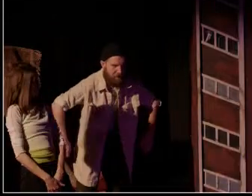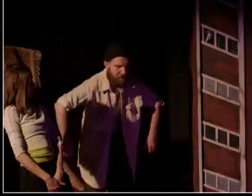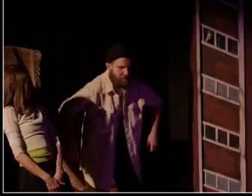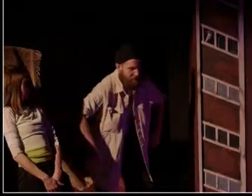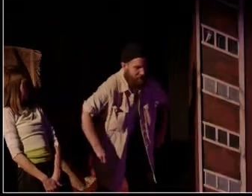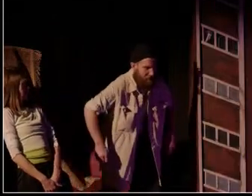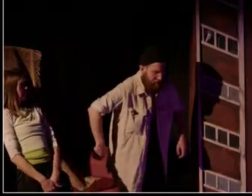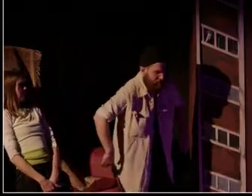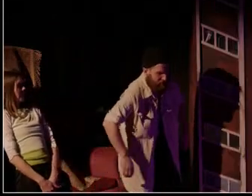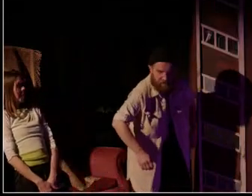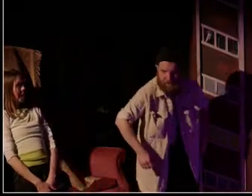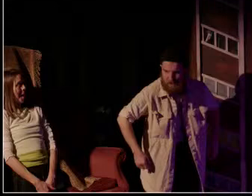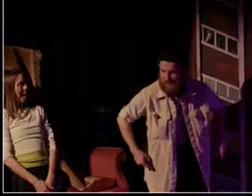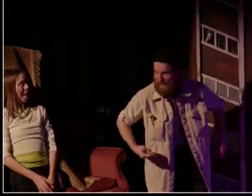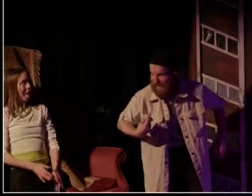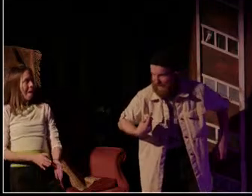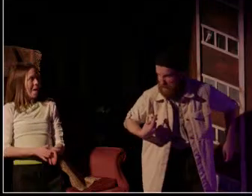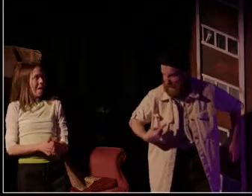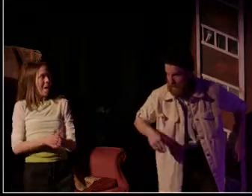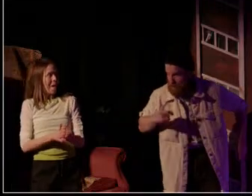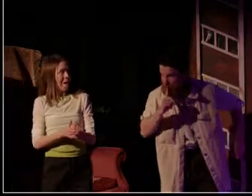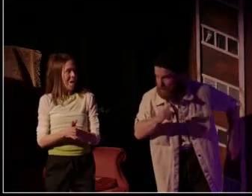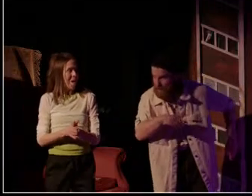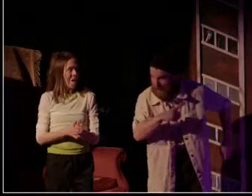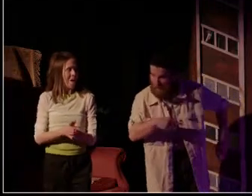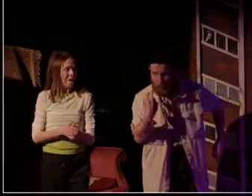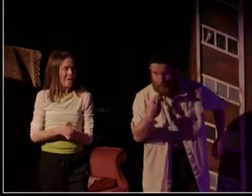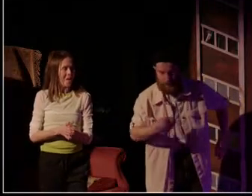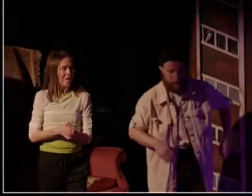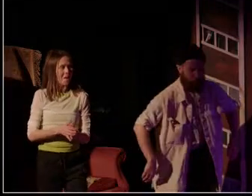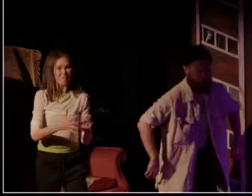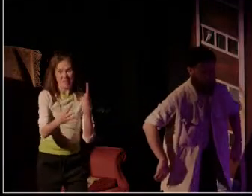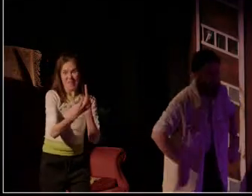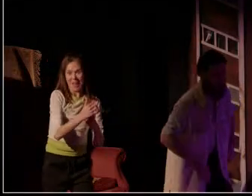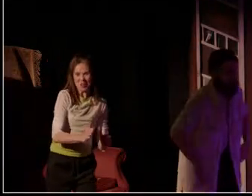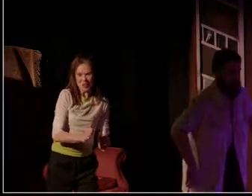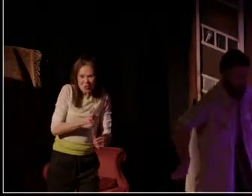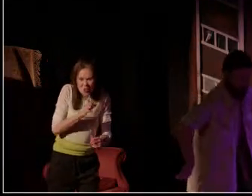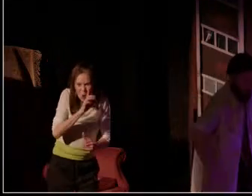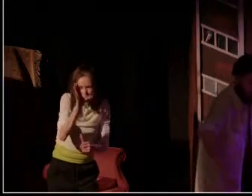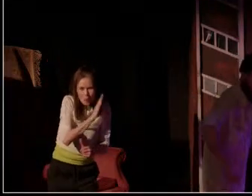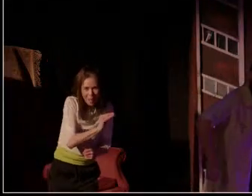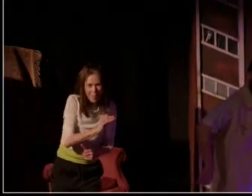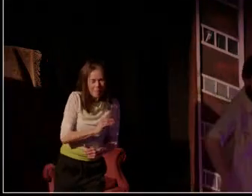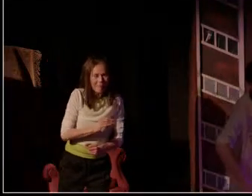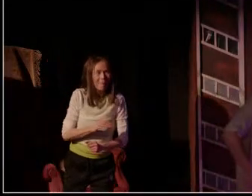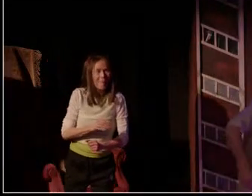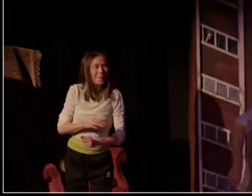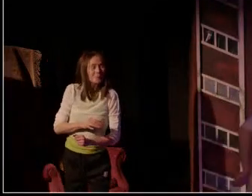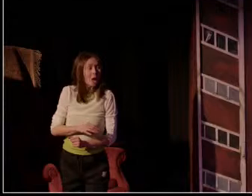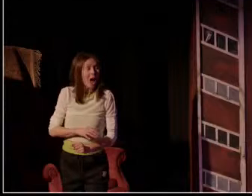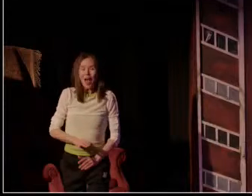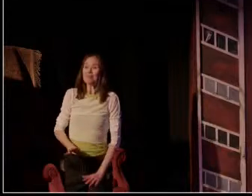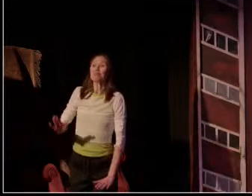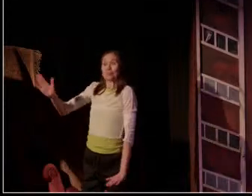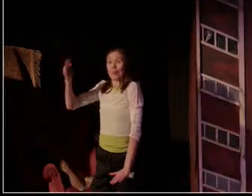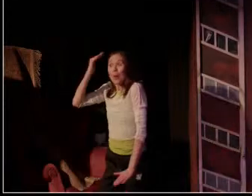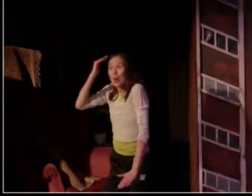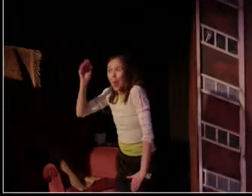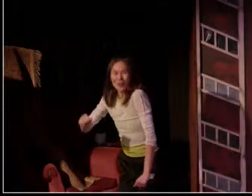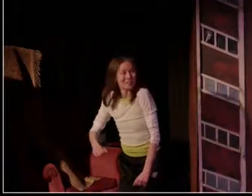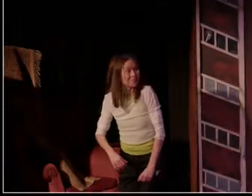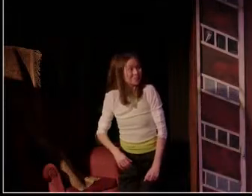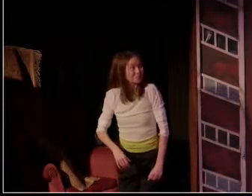Let's make instrument of him. Pass by nothing that will help us. Good day, sir.